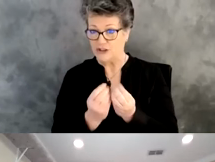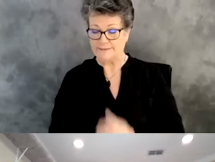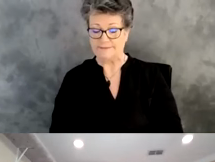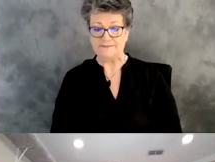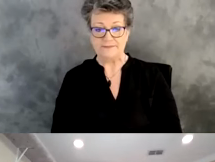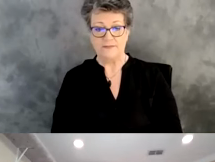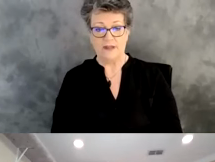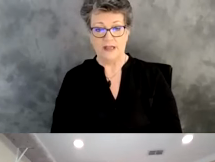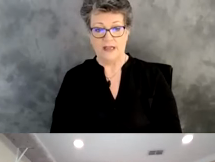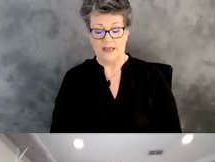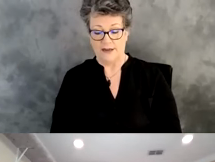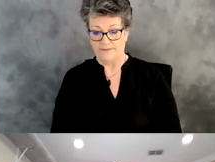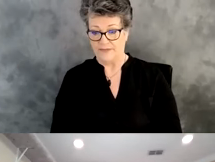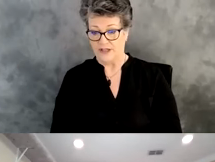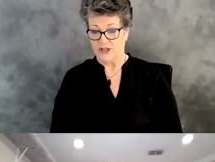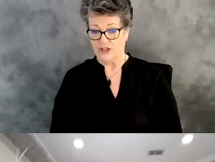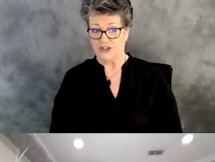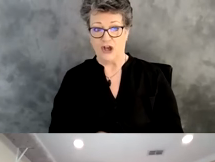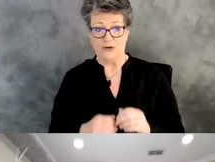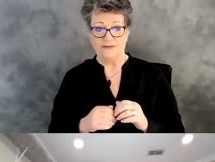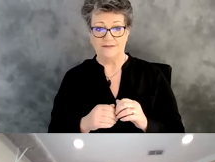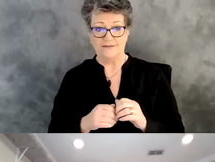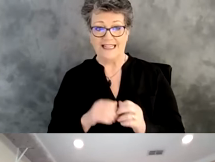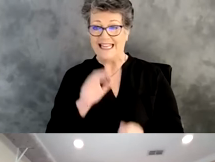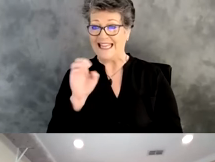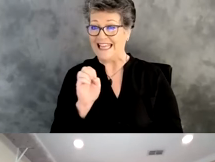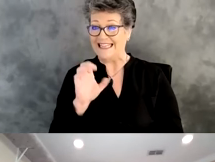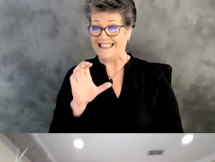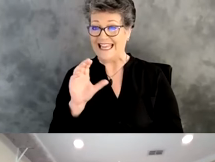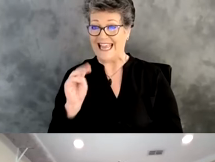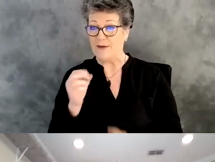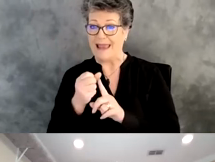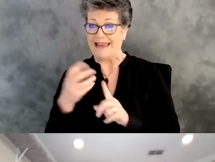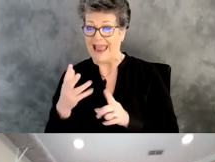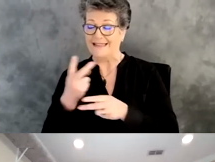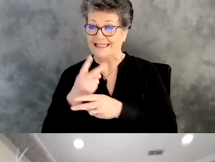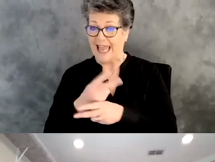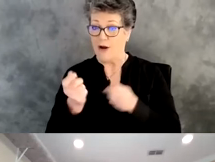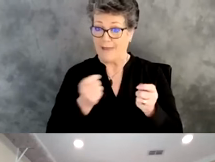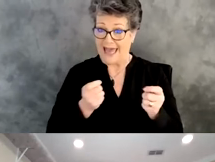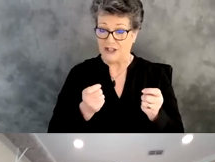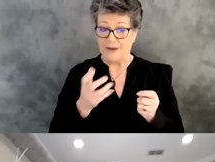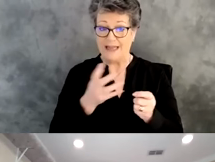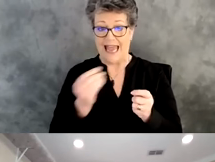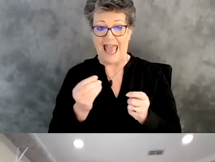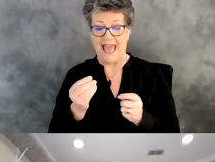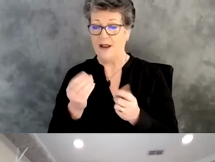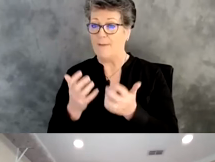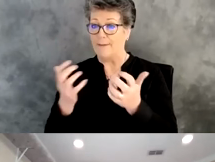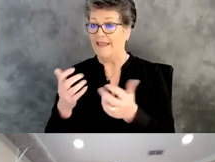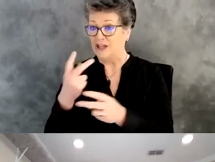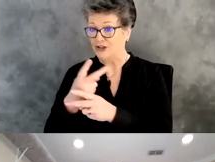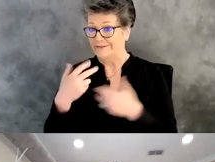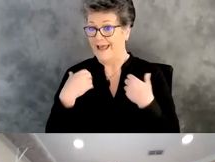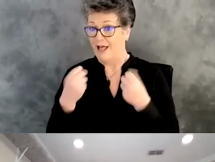So specifically, enhanced care management, or ECM, community supports, and a dabble of population health management.